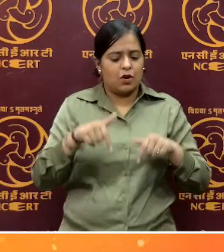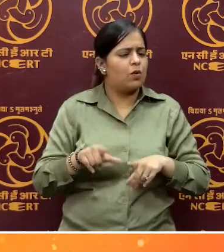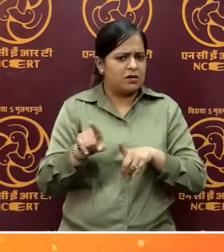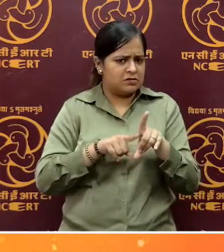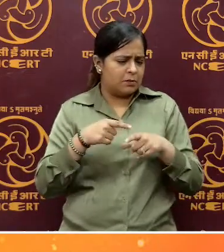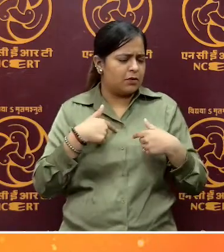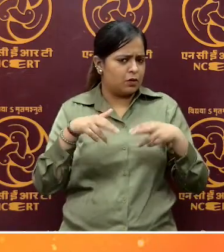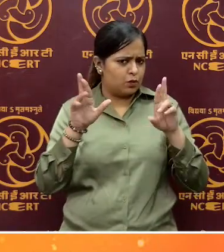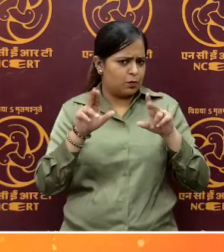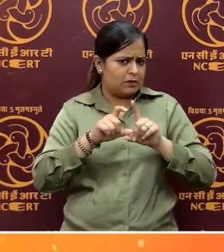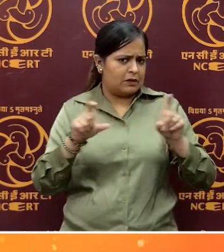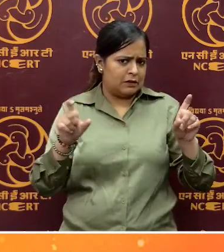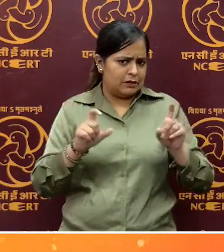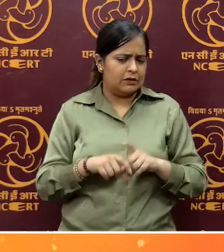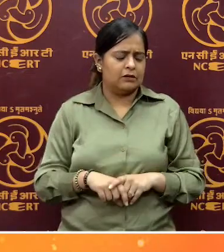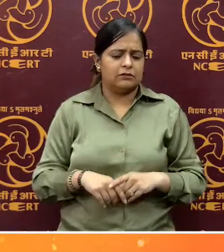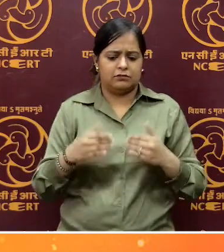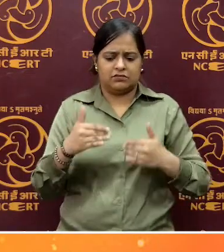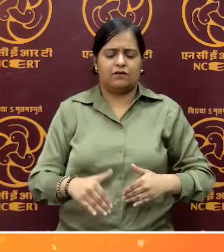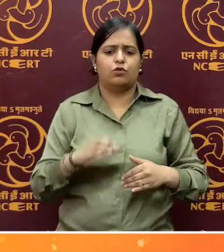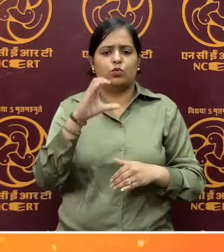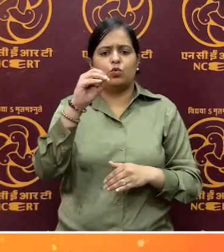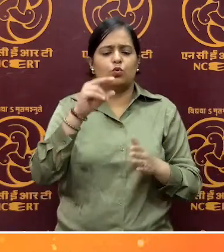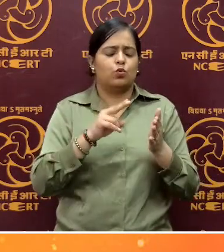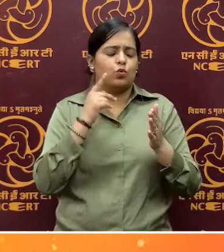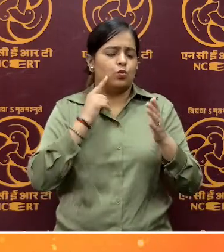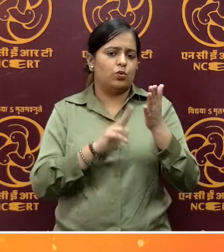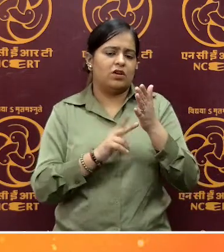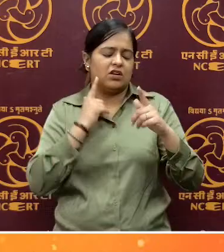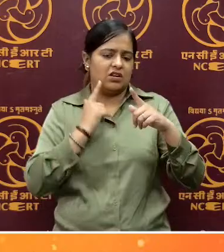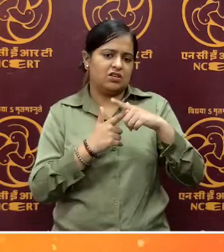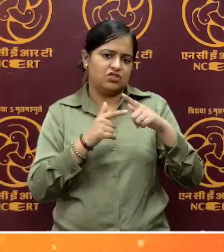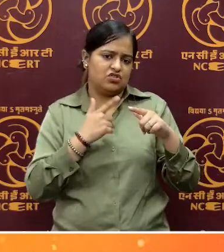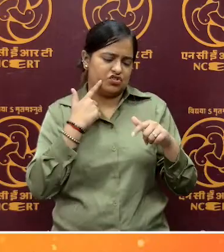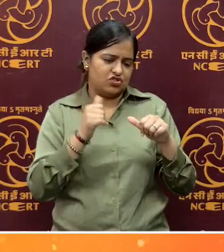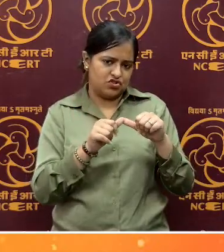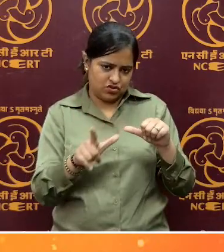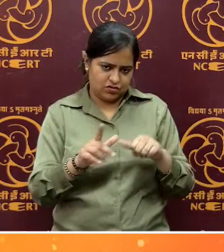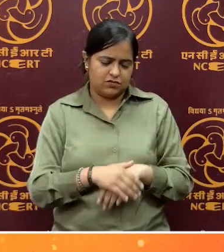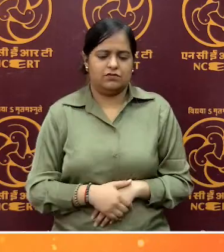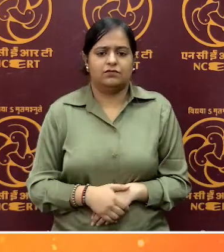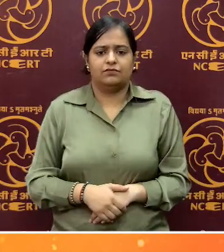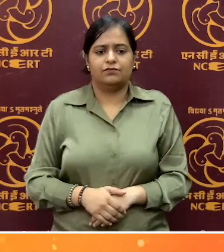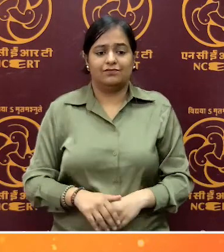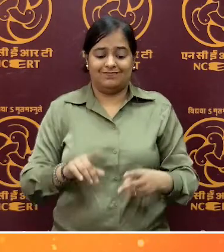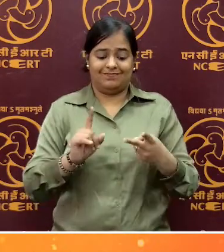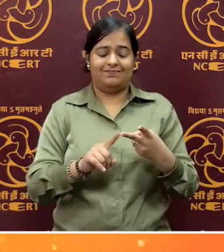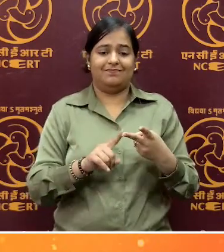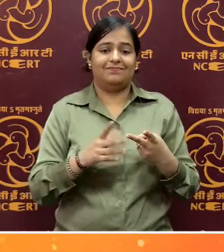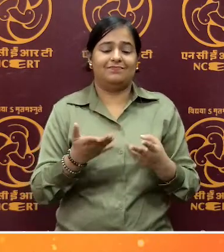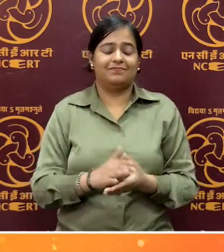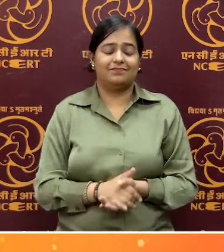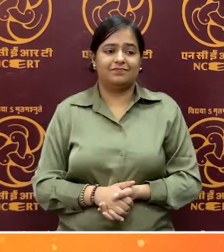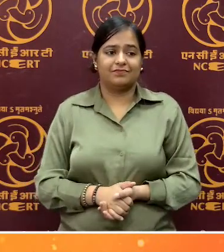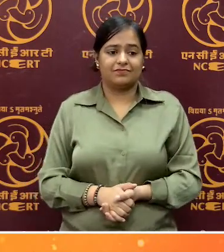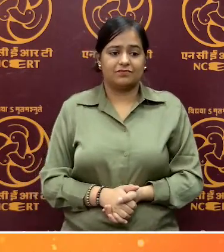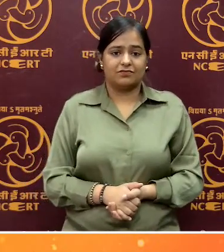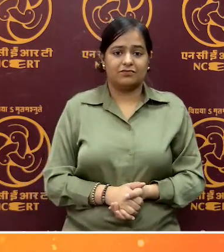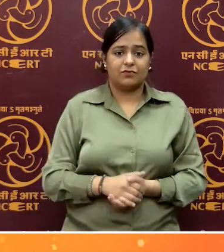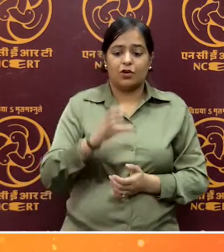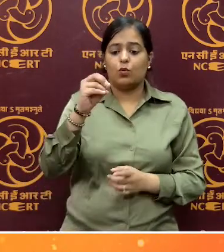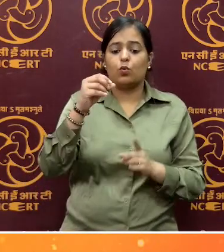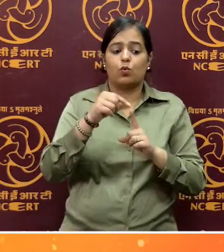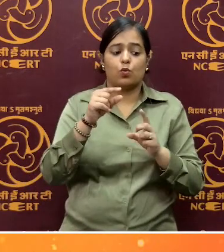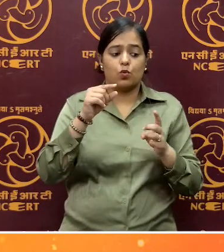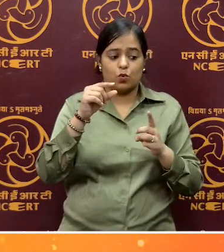cleared the definition of co-initial vectors. Fine. Now next is co-planar vectors. Now what are